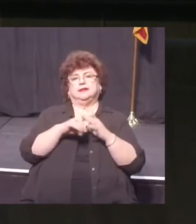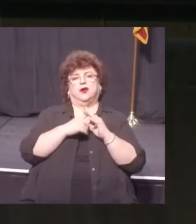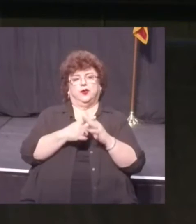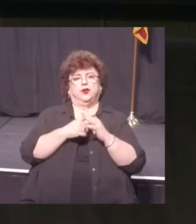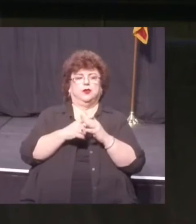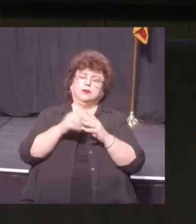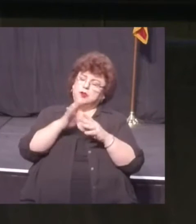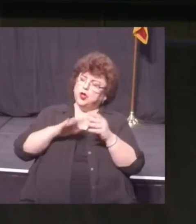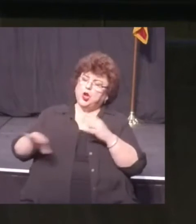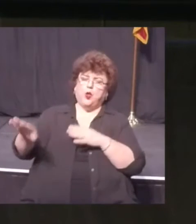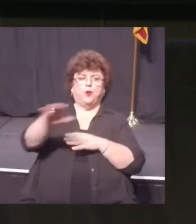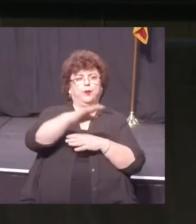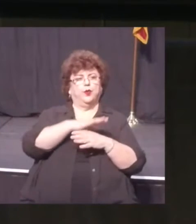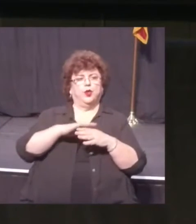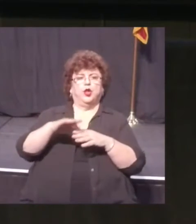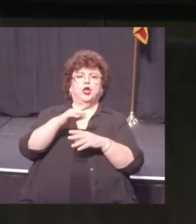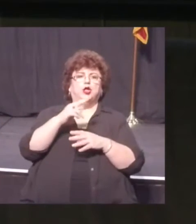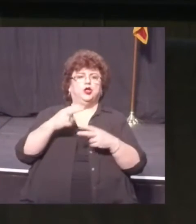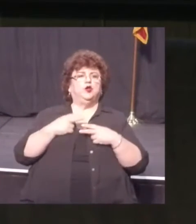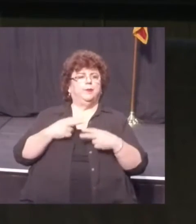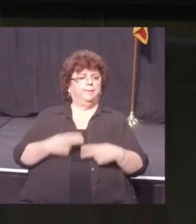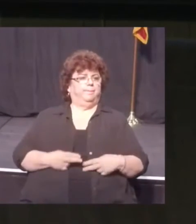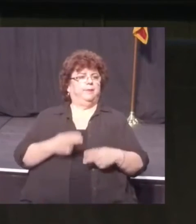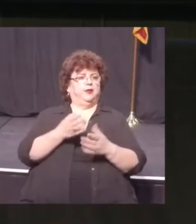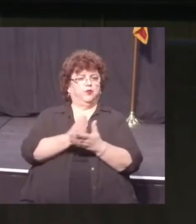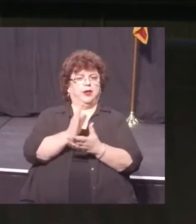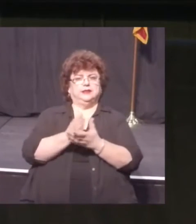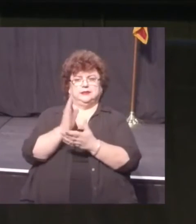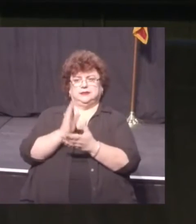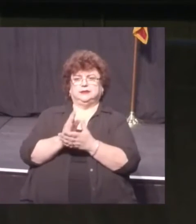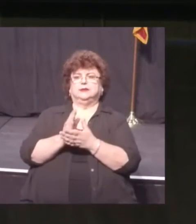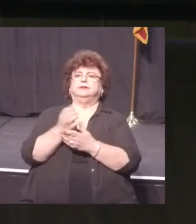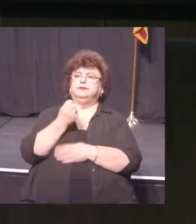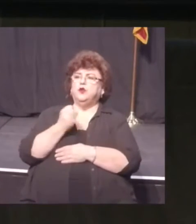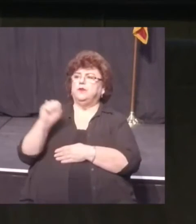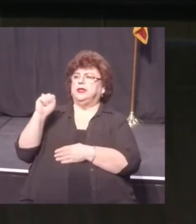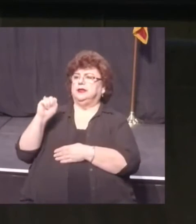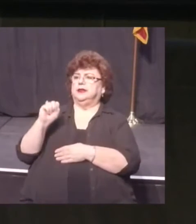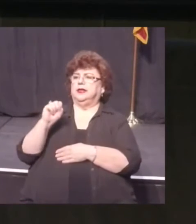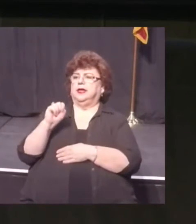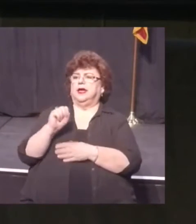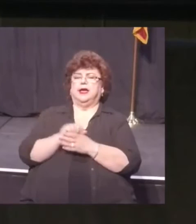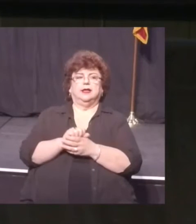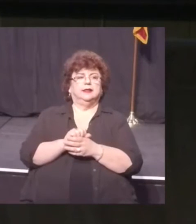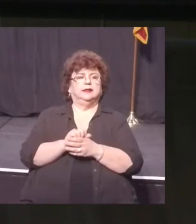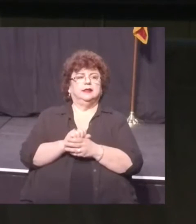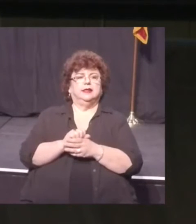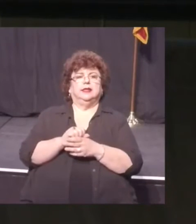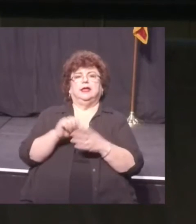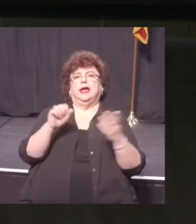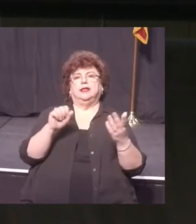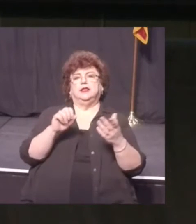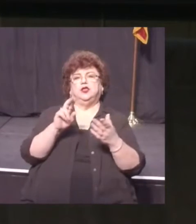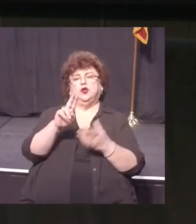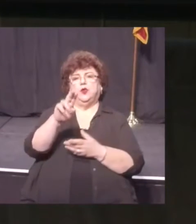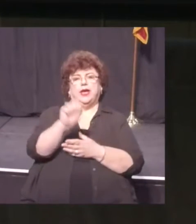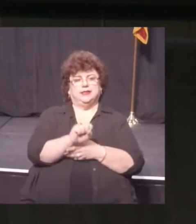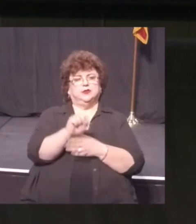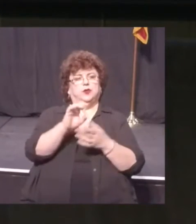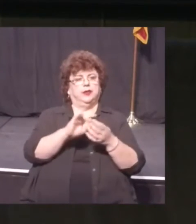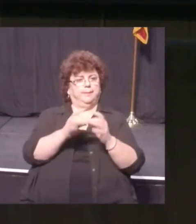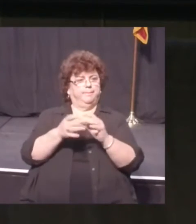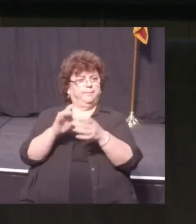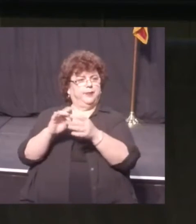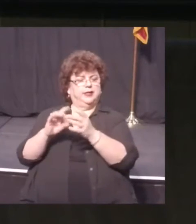rights movement. 12 years later, at the 1980 Winter Olympics, the U.S. men's hockey team upset the